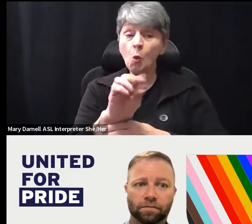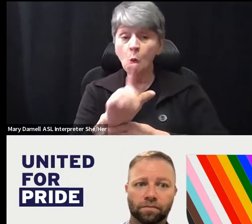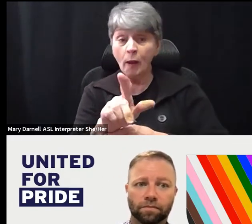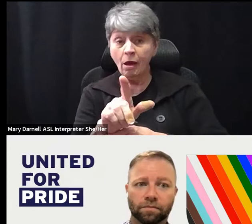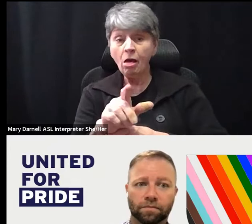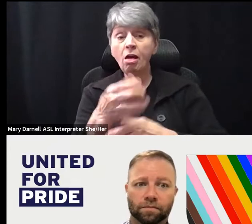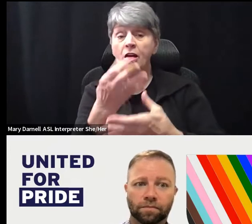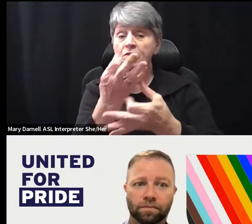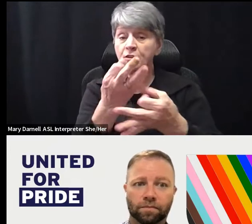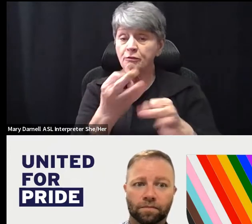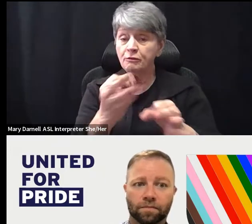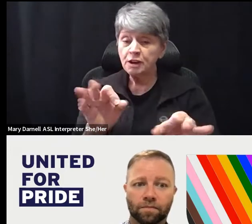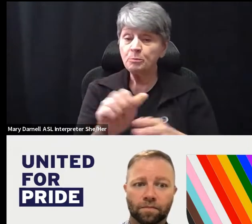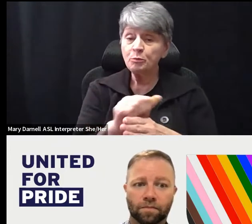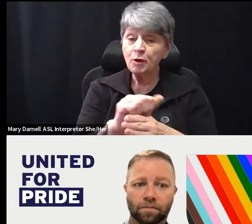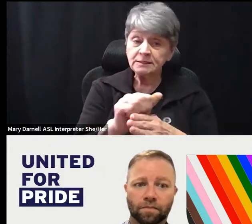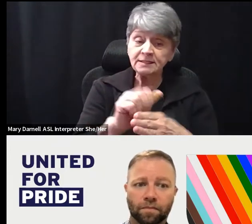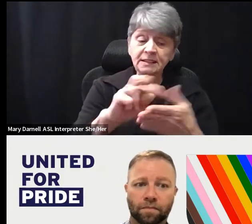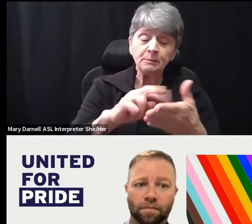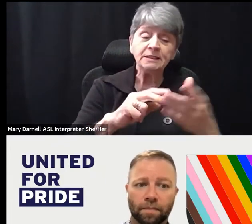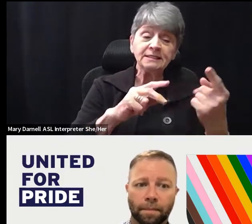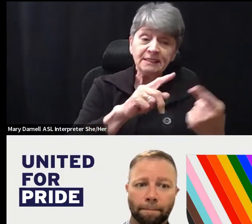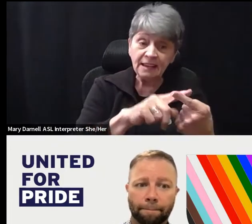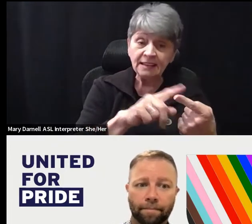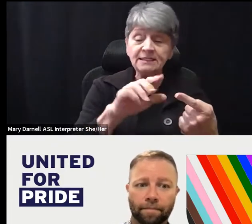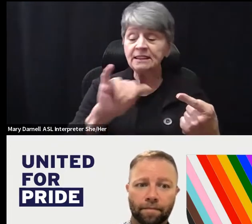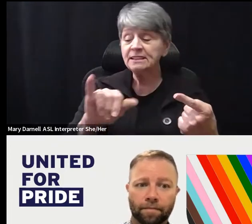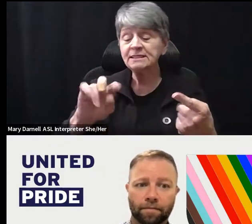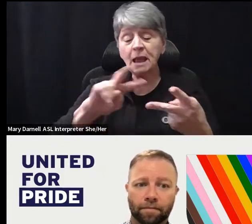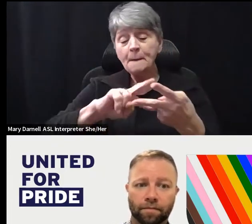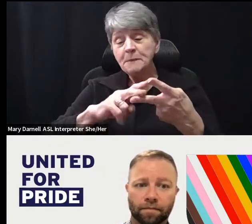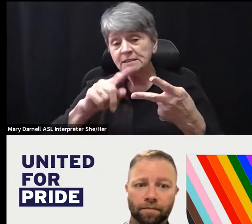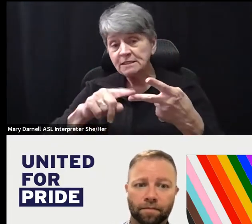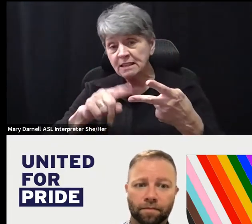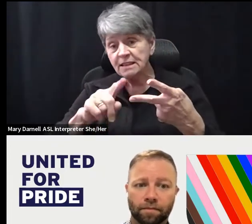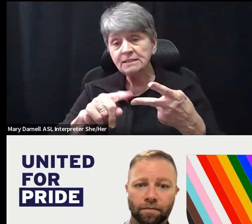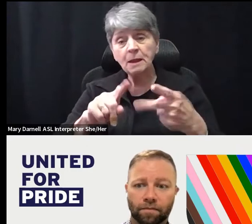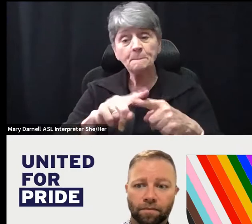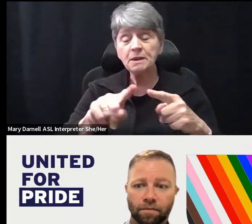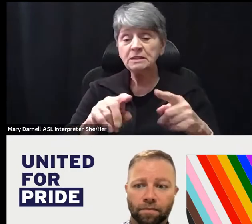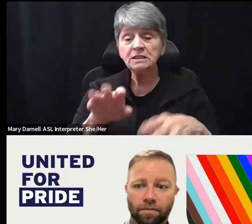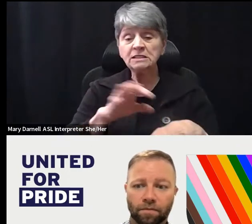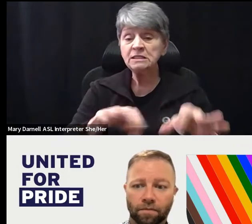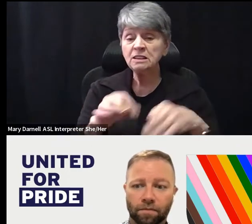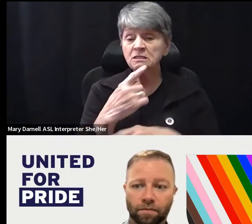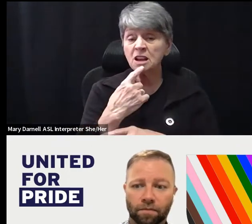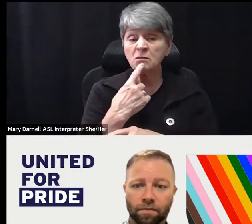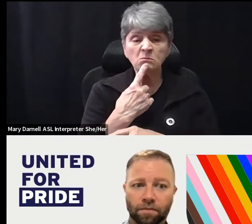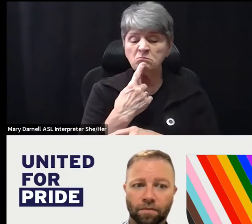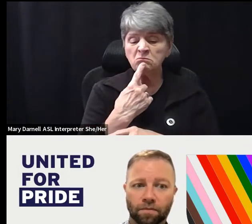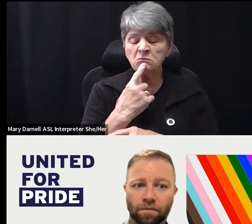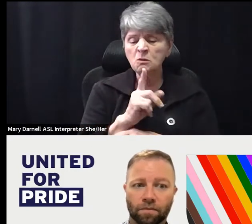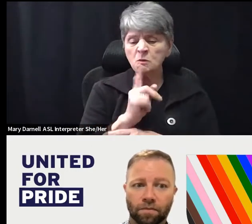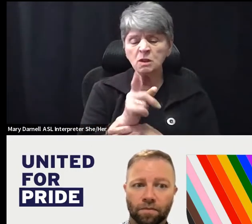free exercise means this, and the free exercise clause wins. They essentially kind of say, well, there's really no compelling